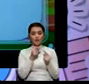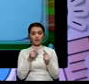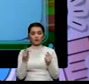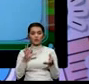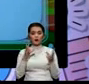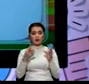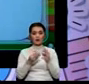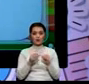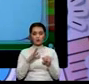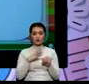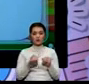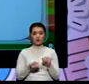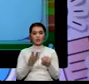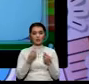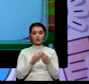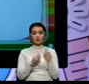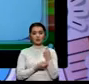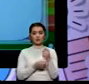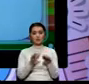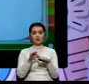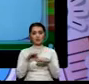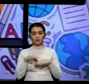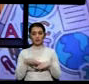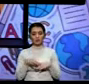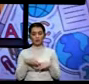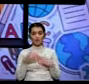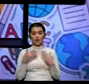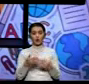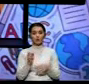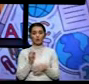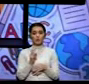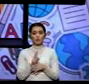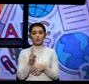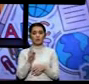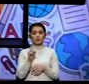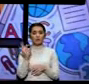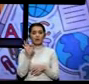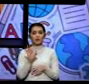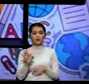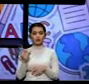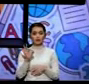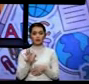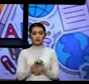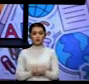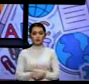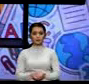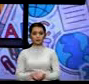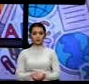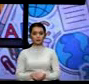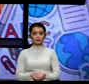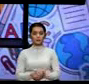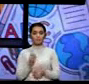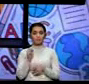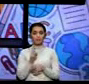hammasi bo'lib qancha gazlama keltirilgan? Ushbu masalamiz nima haqida ekan?